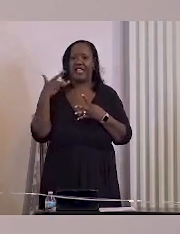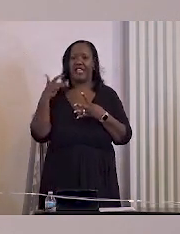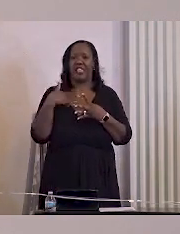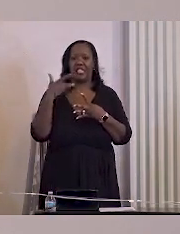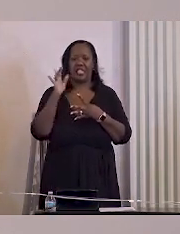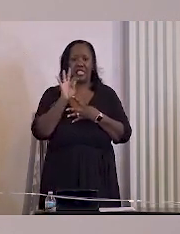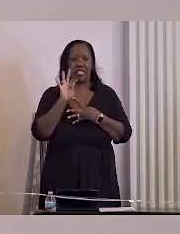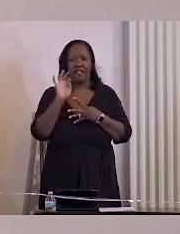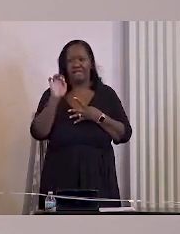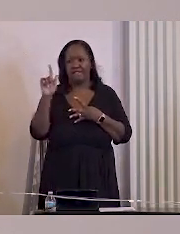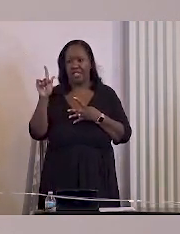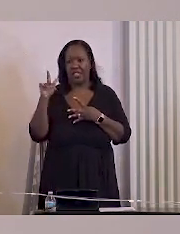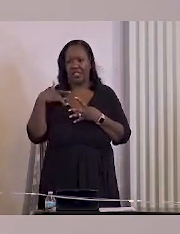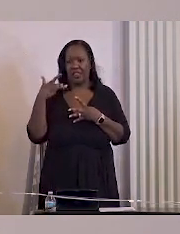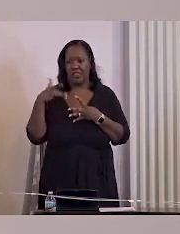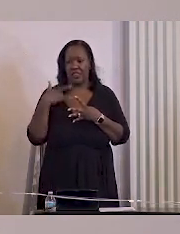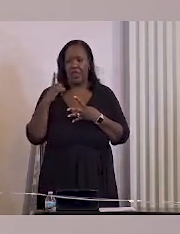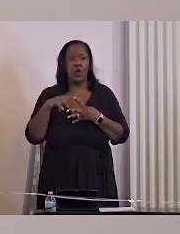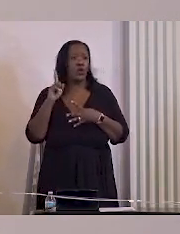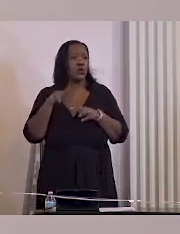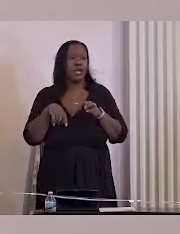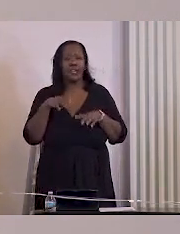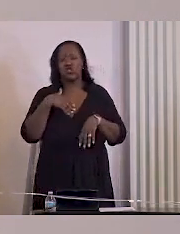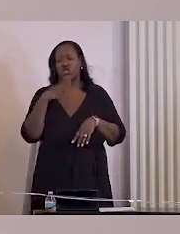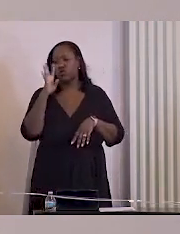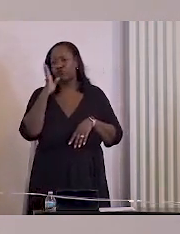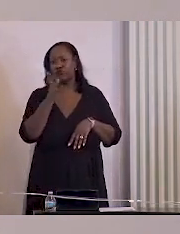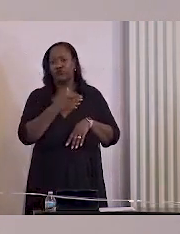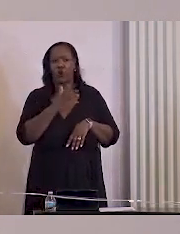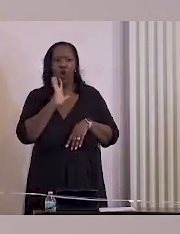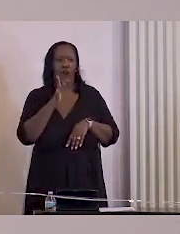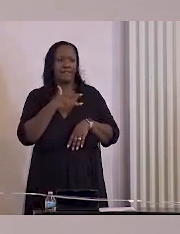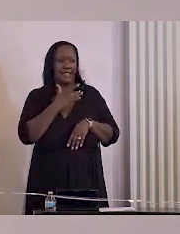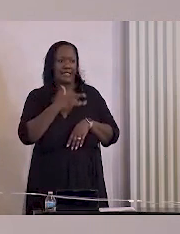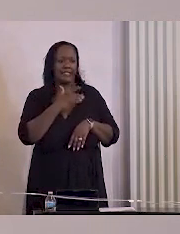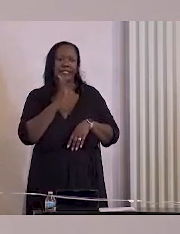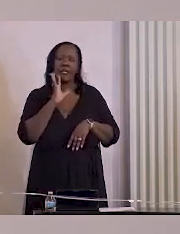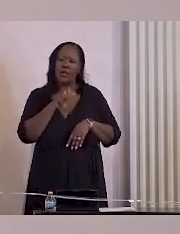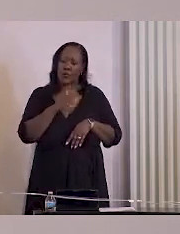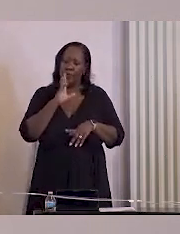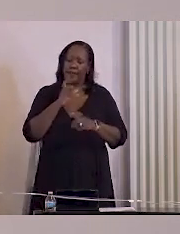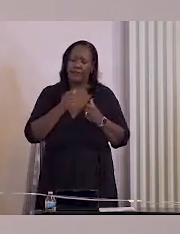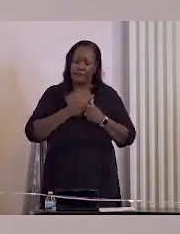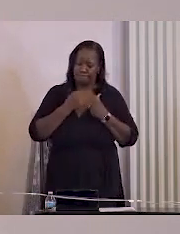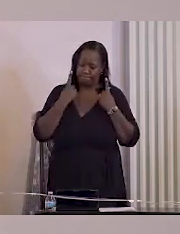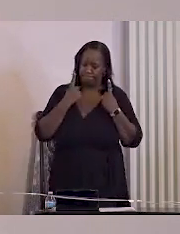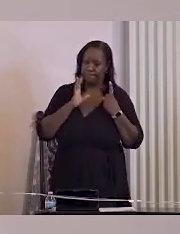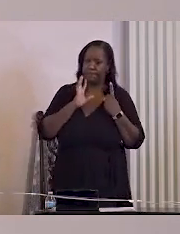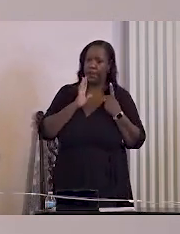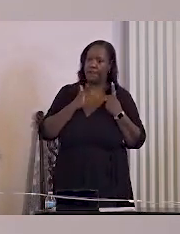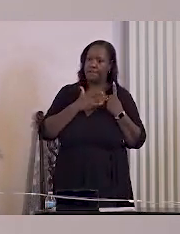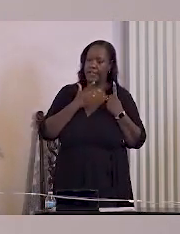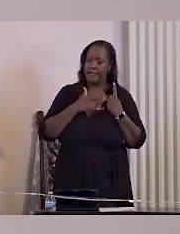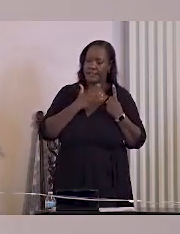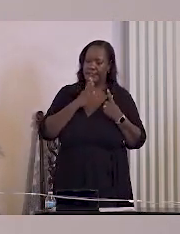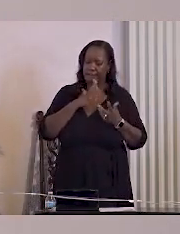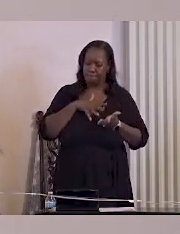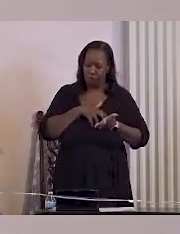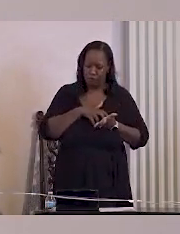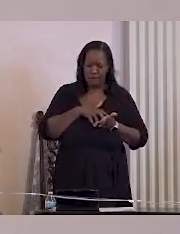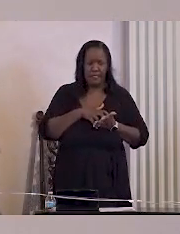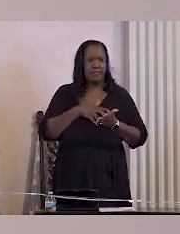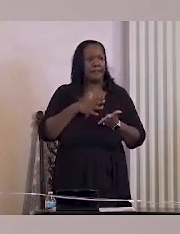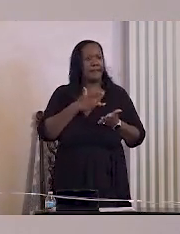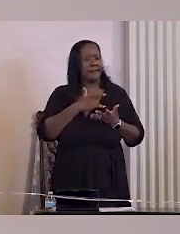We can't just bypass what we are feeling. Admitting to our feelings of vulnerability, being aware of our tender space,